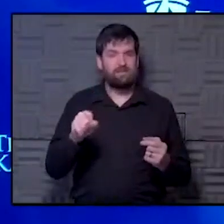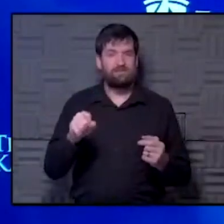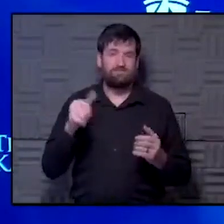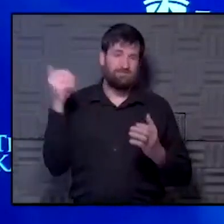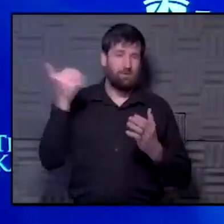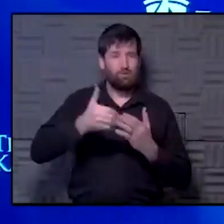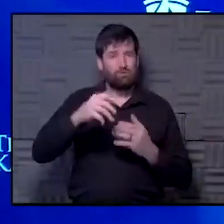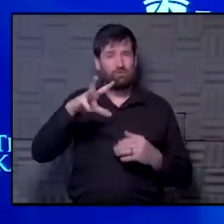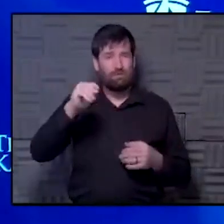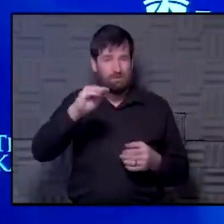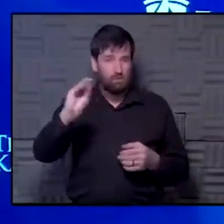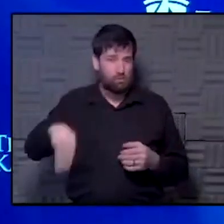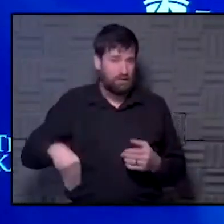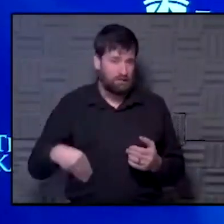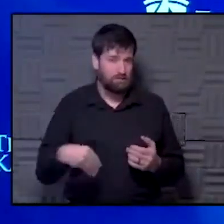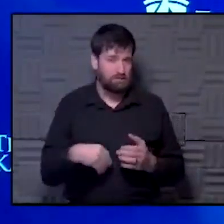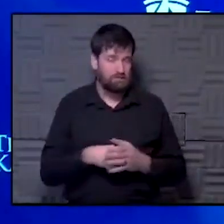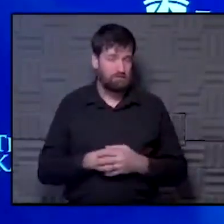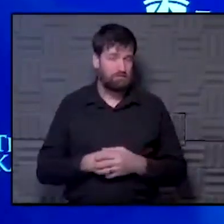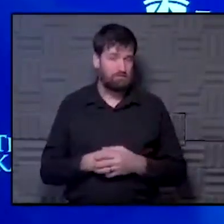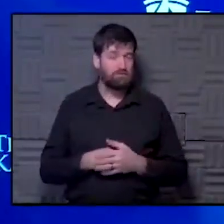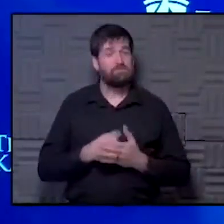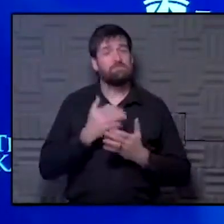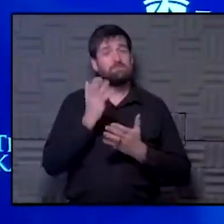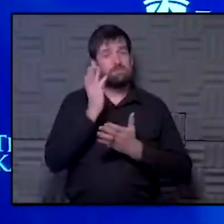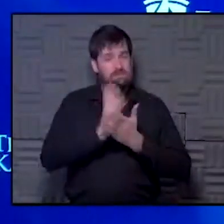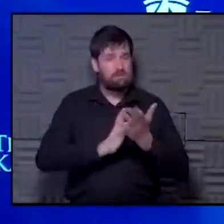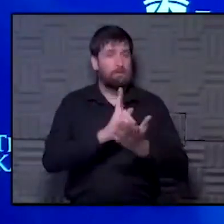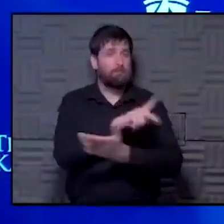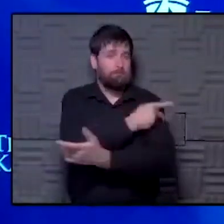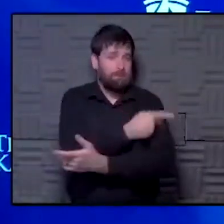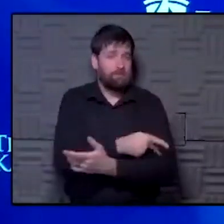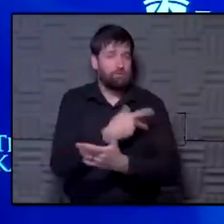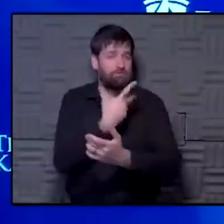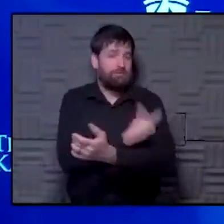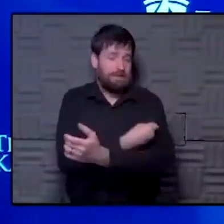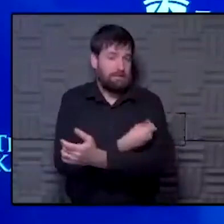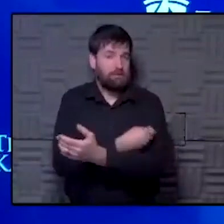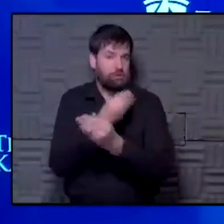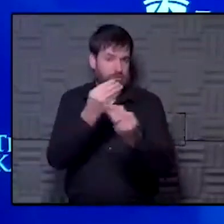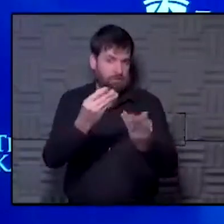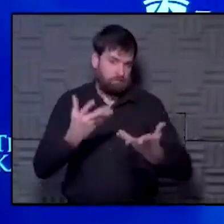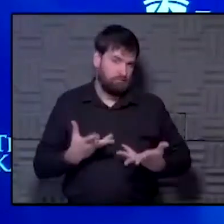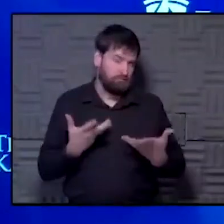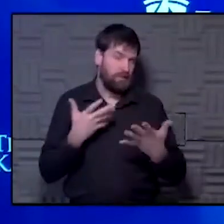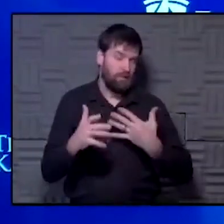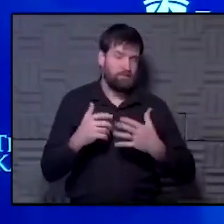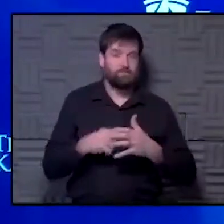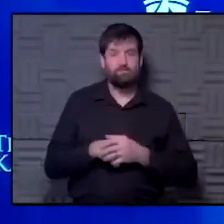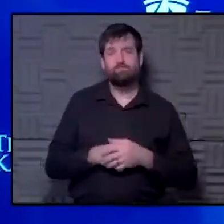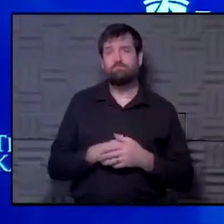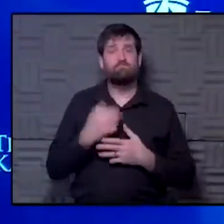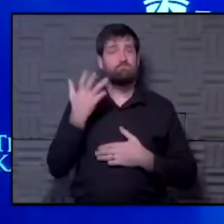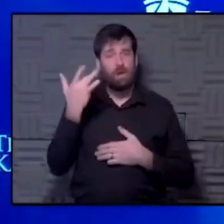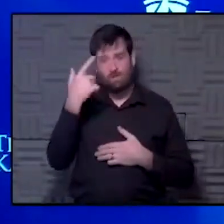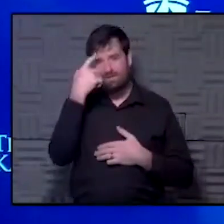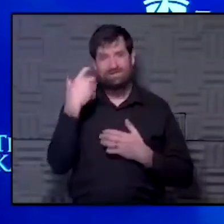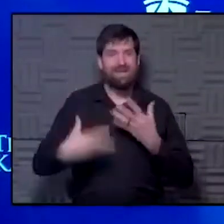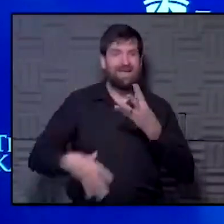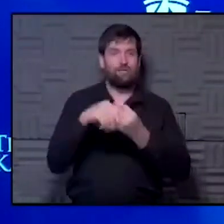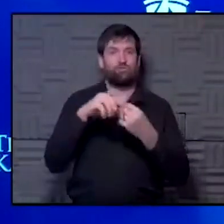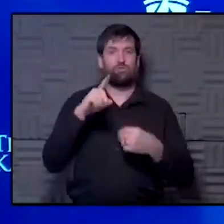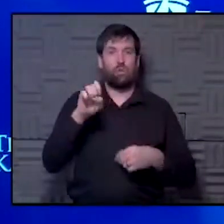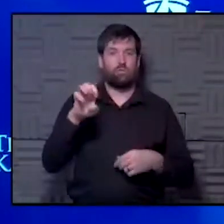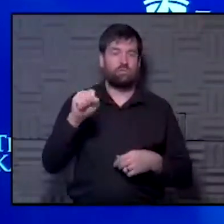closer to 50%. And so they've done a little bit of patient vaccination out there, or so we're told. And I think it's because there's extra doses sitting